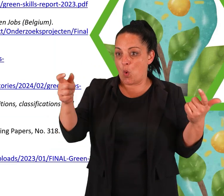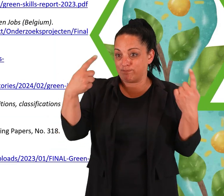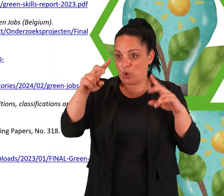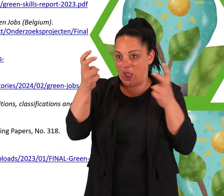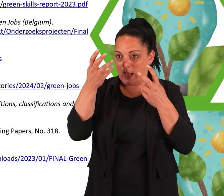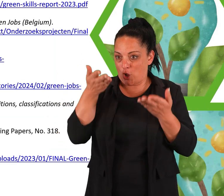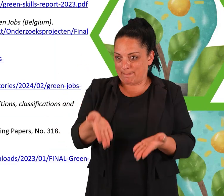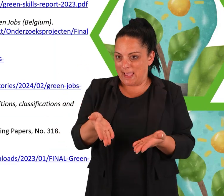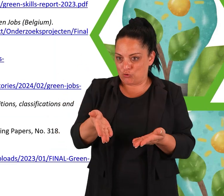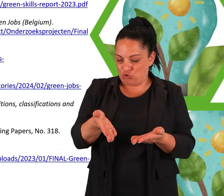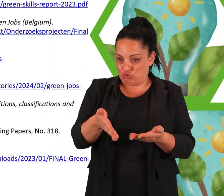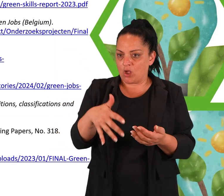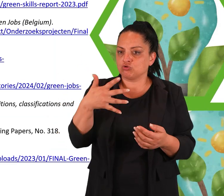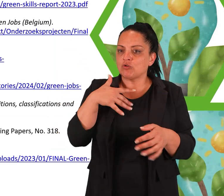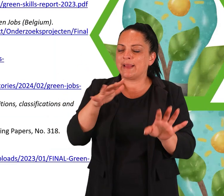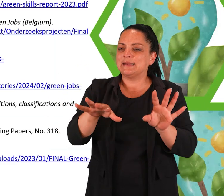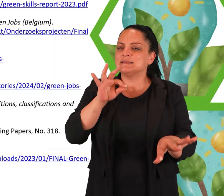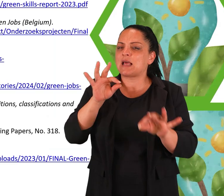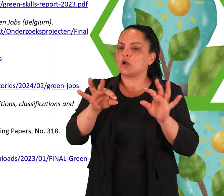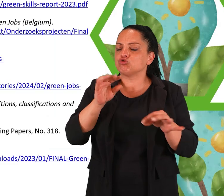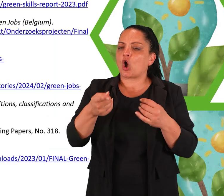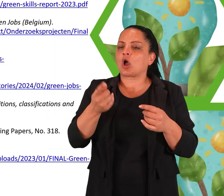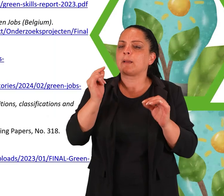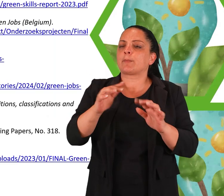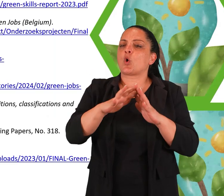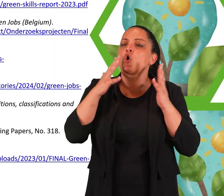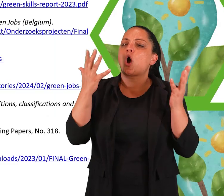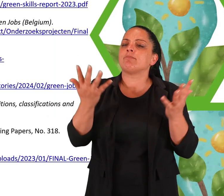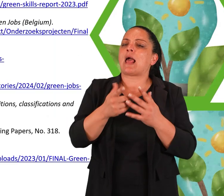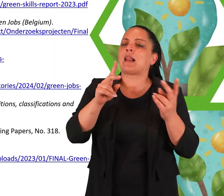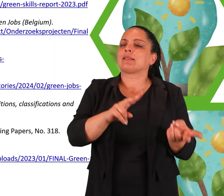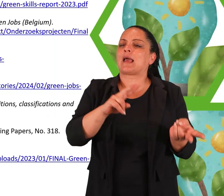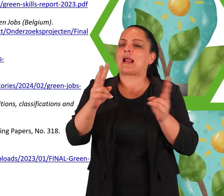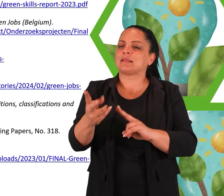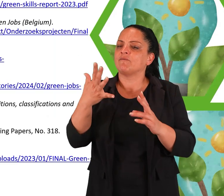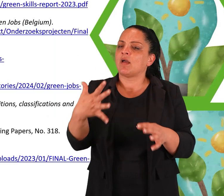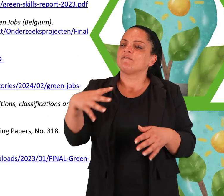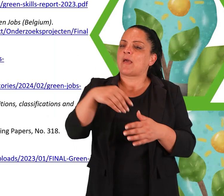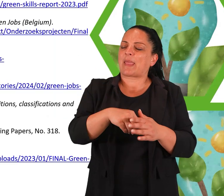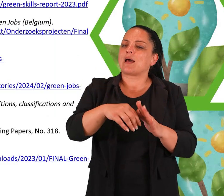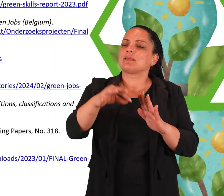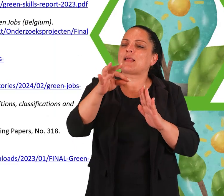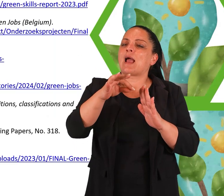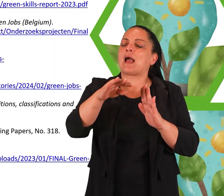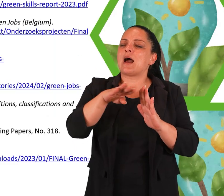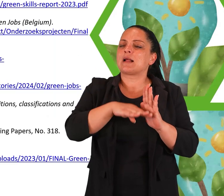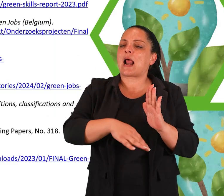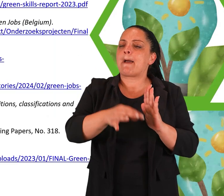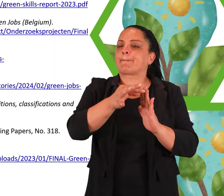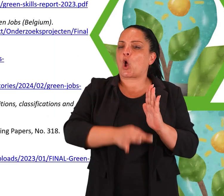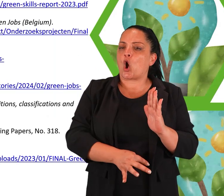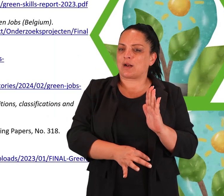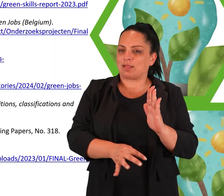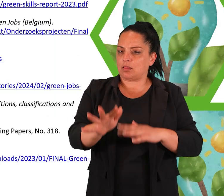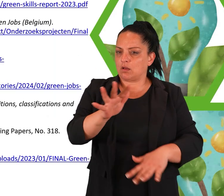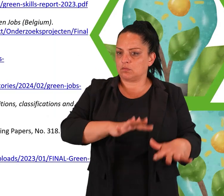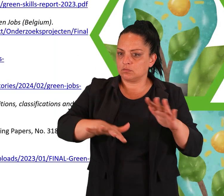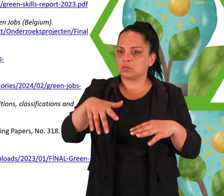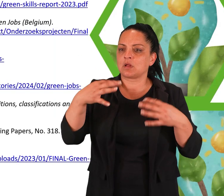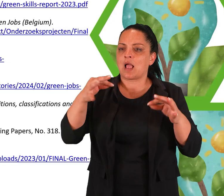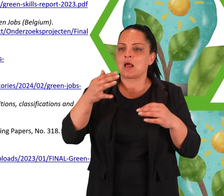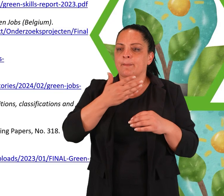is built upon a selection of authoritative global resources, including reports and white papers